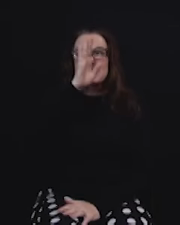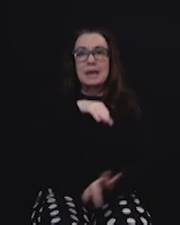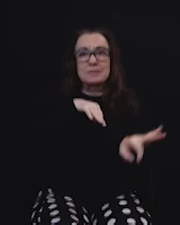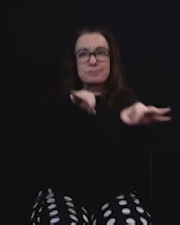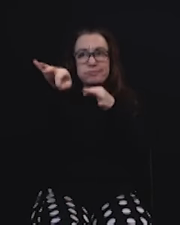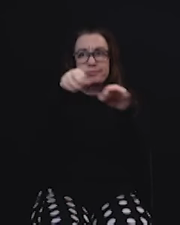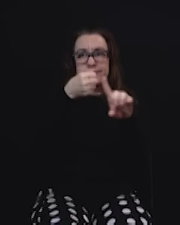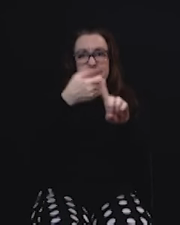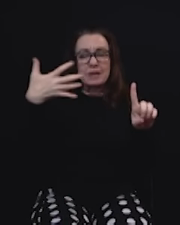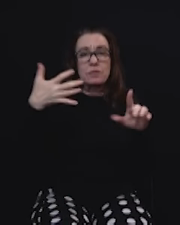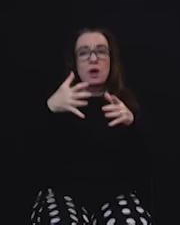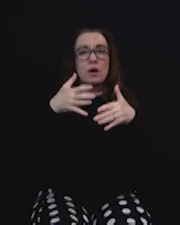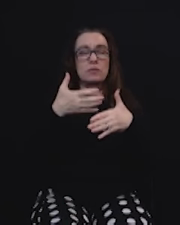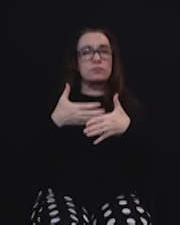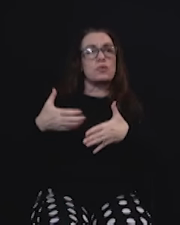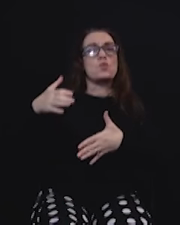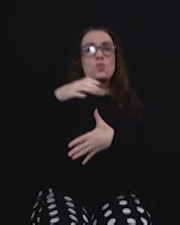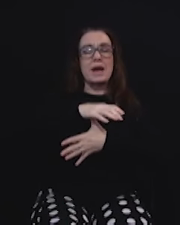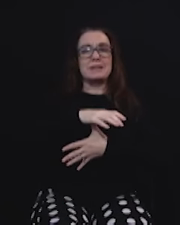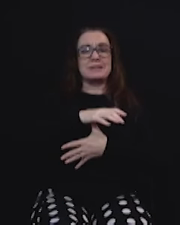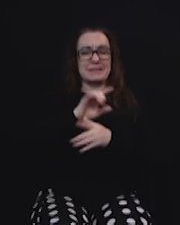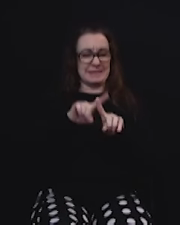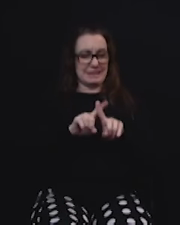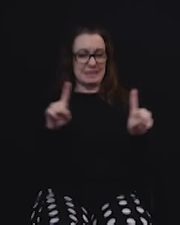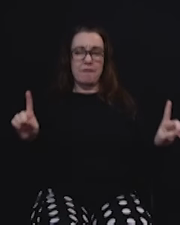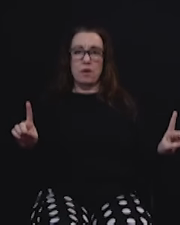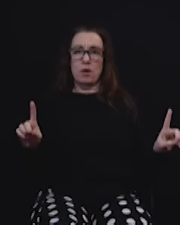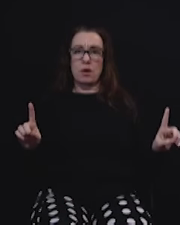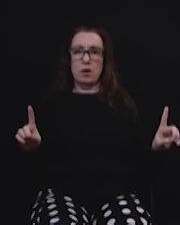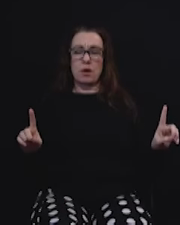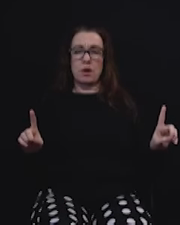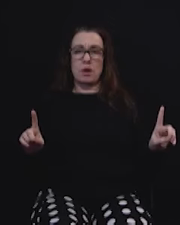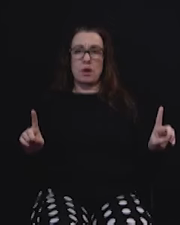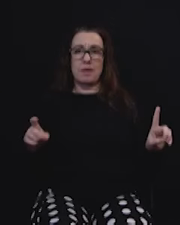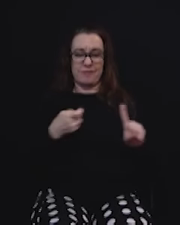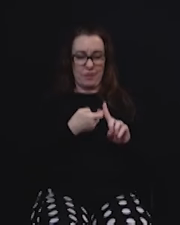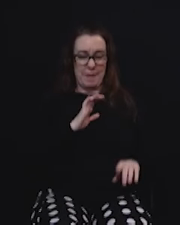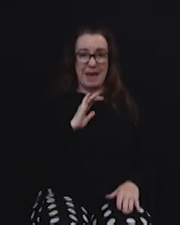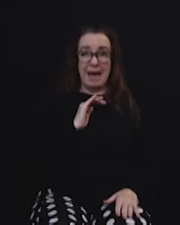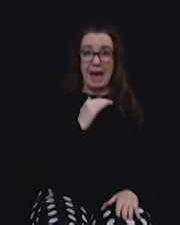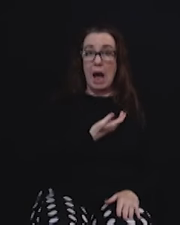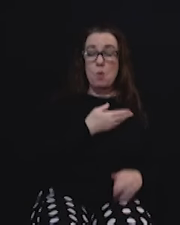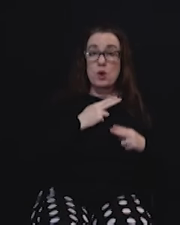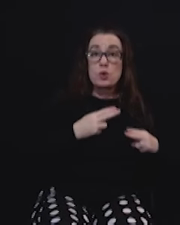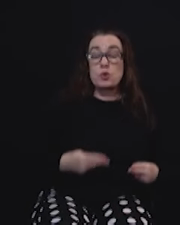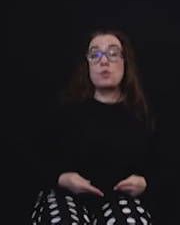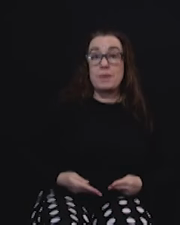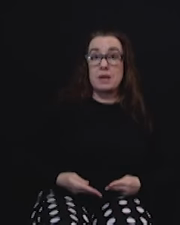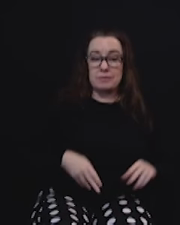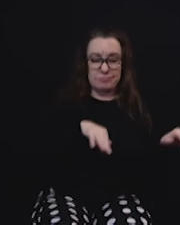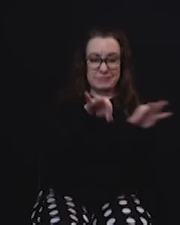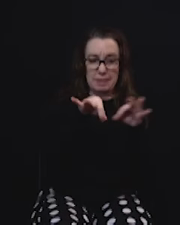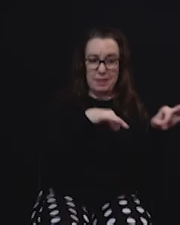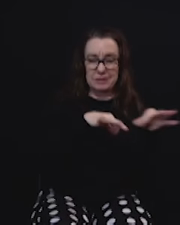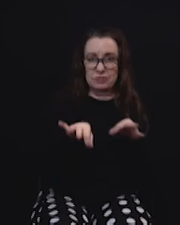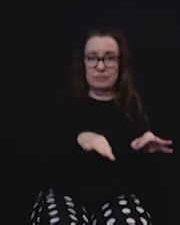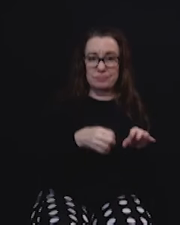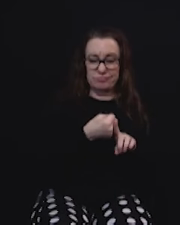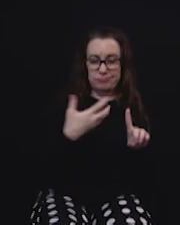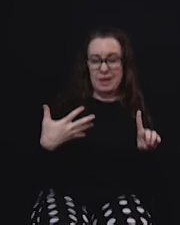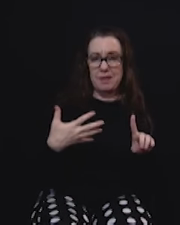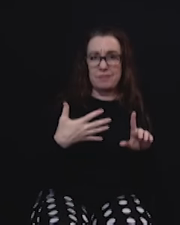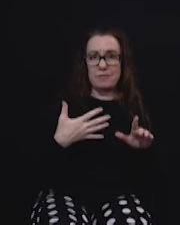definition of greatness seem to differ so much from our human definitions of greatness?